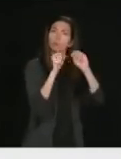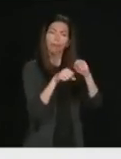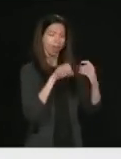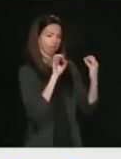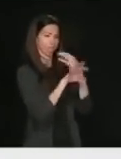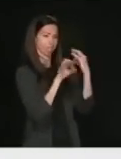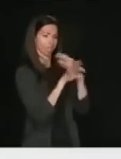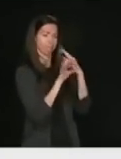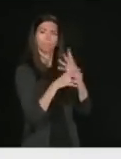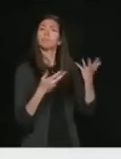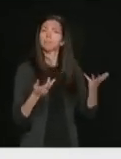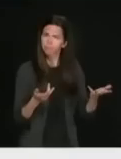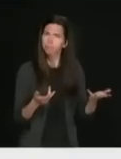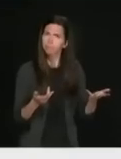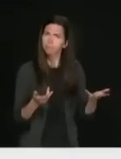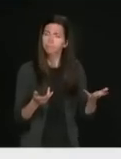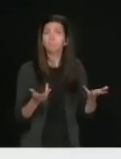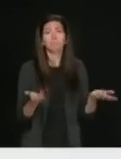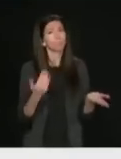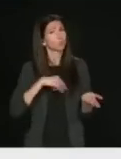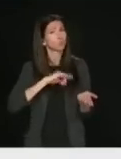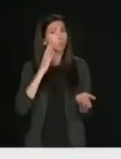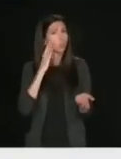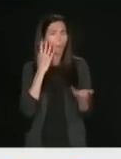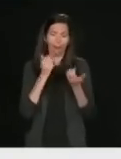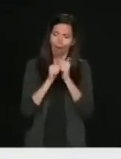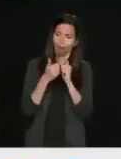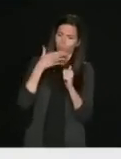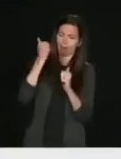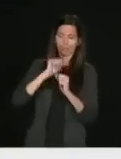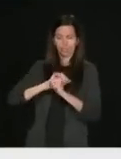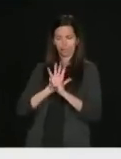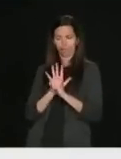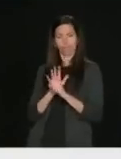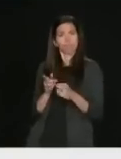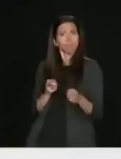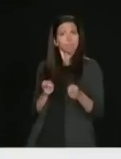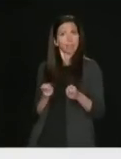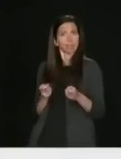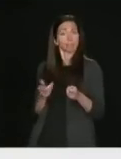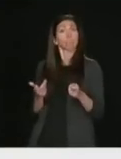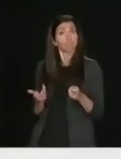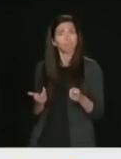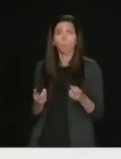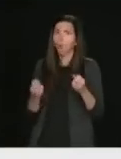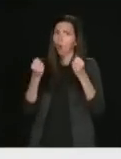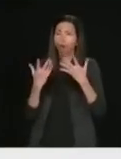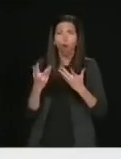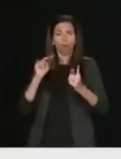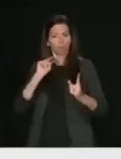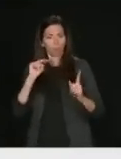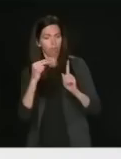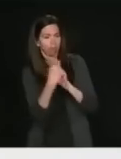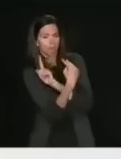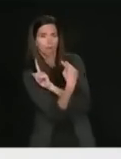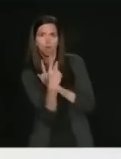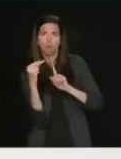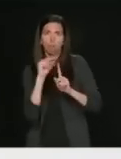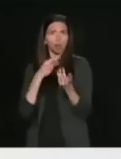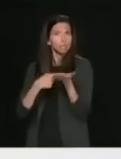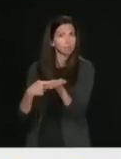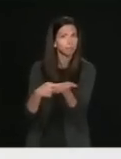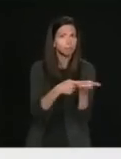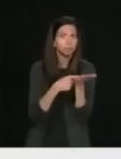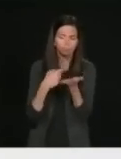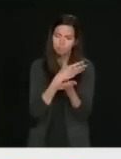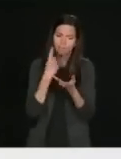of reflection that needs to be had on how to handle this COVID-19 crisis and how to bring forward a better world in the coming